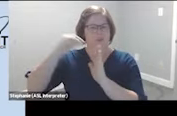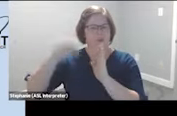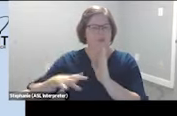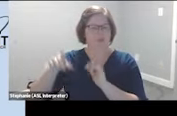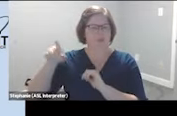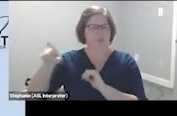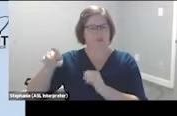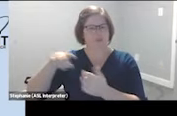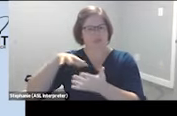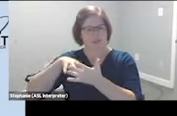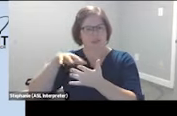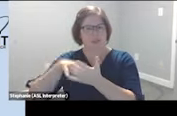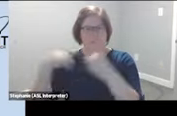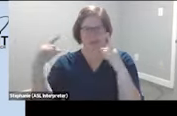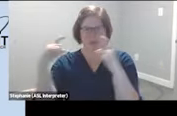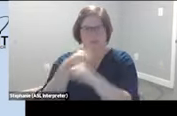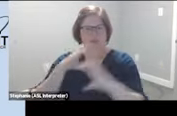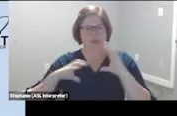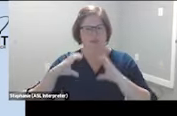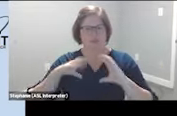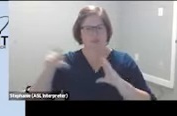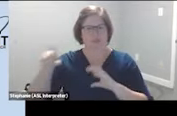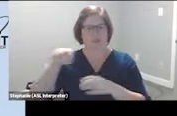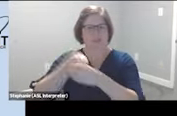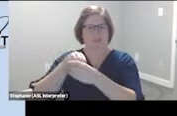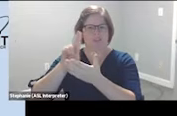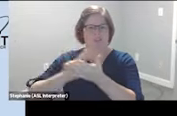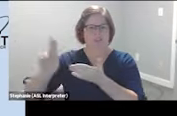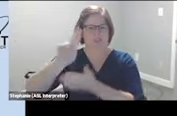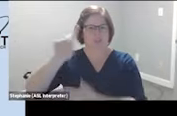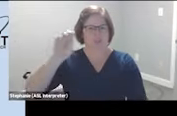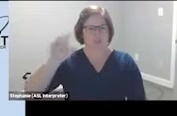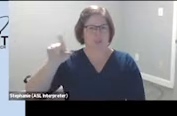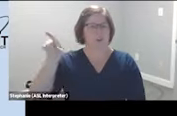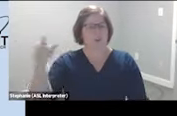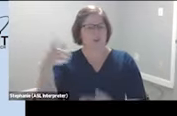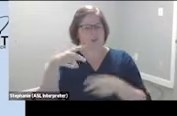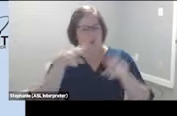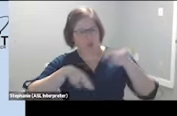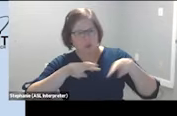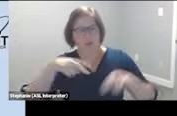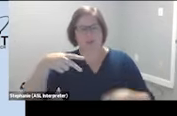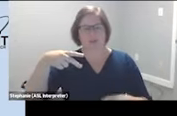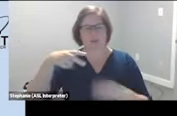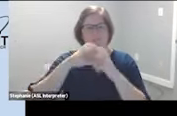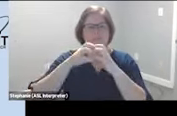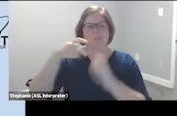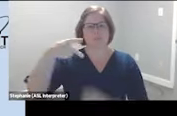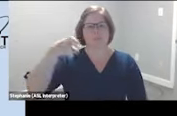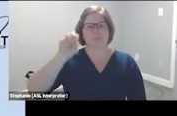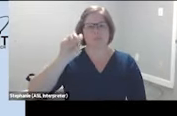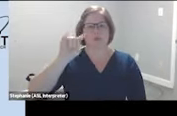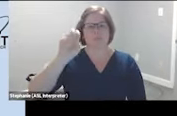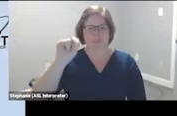studying computational chemistry wanted to visualize a protein molecule that the lab was working on. So